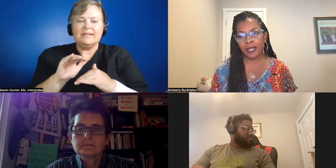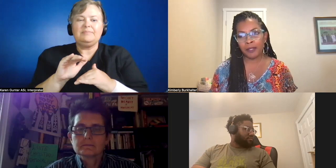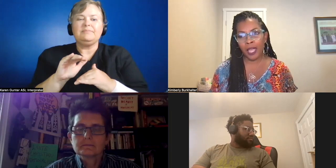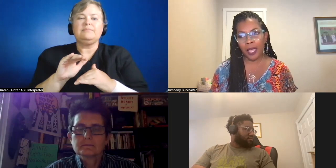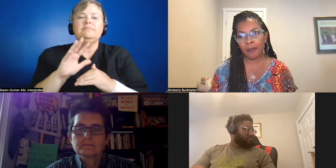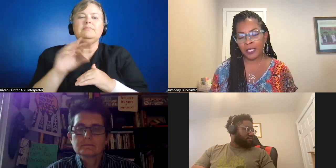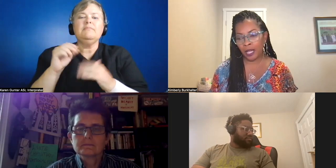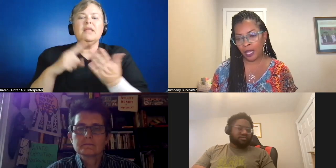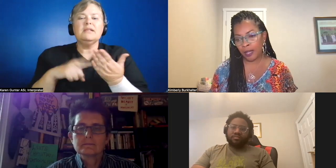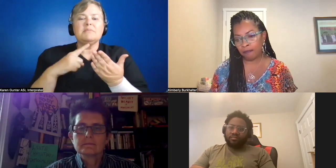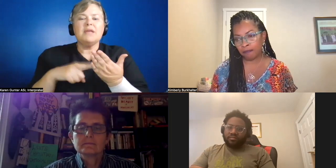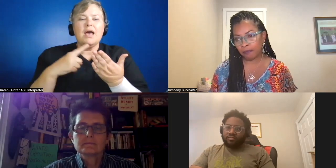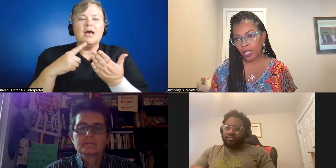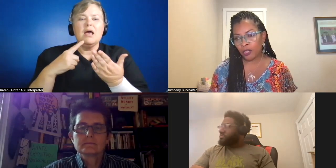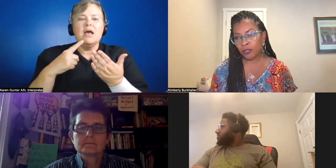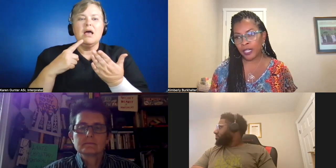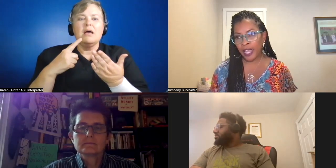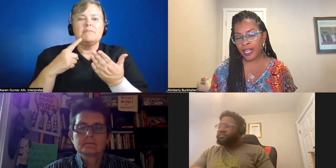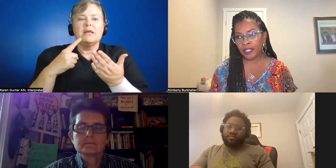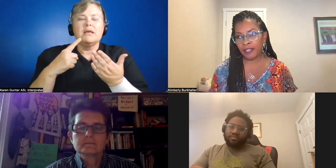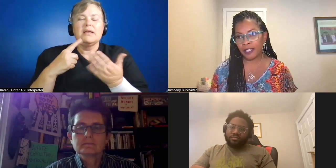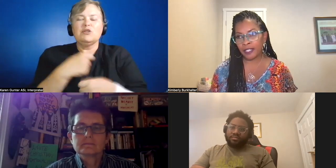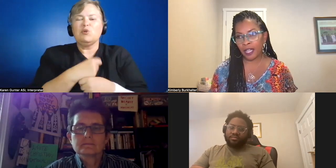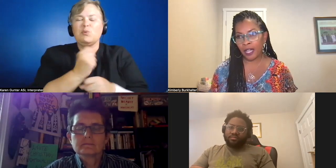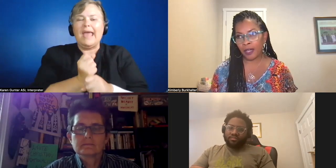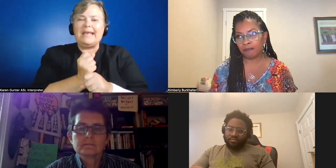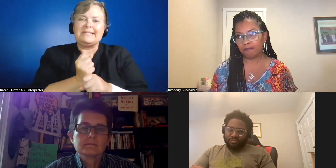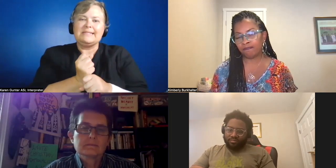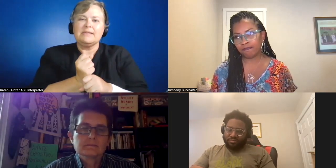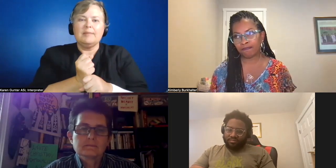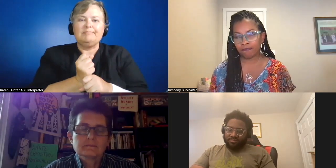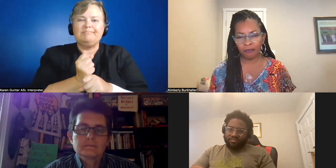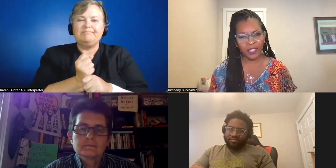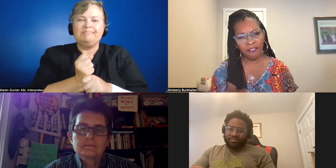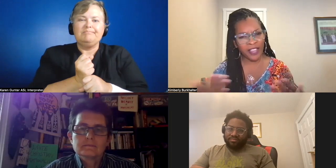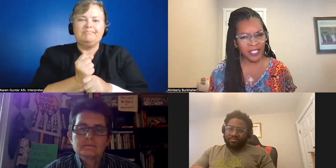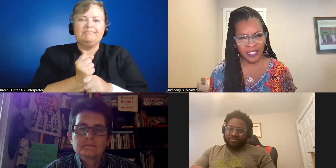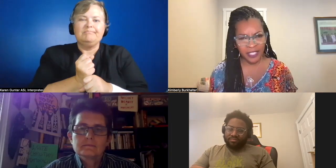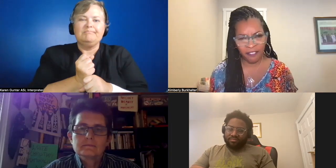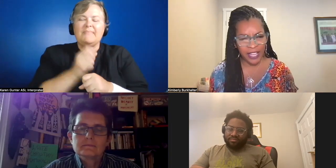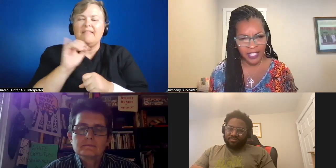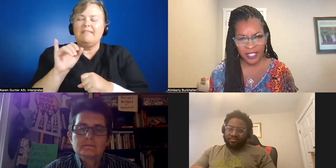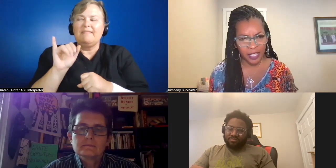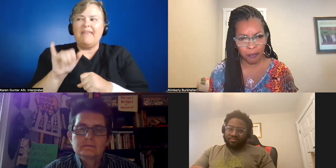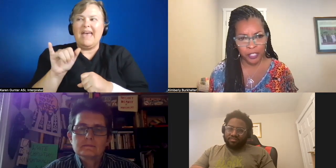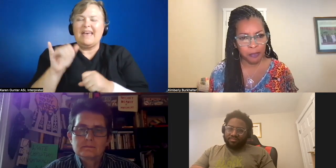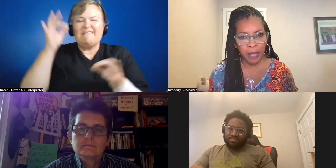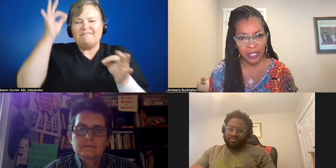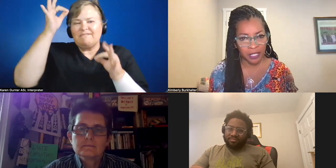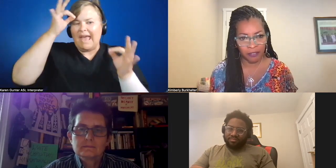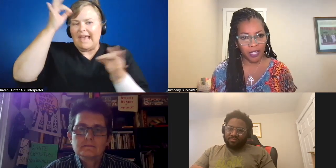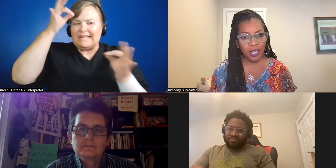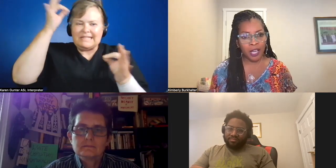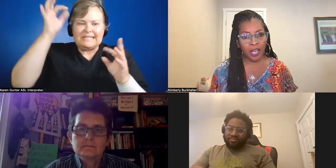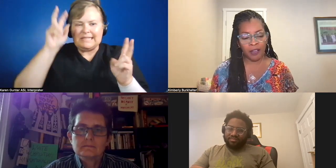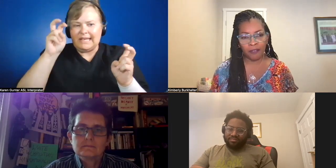and sometimes creates this fantasy